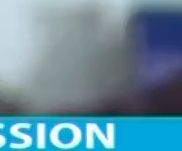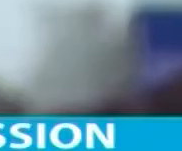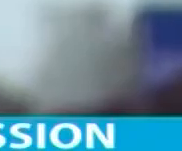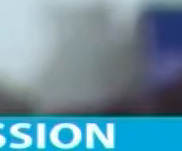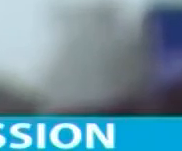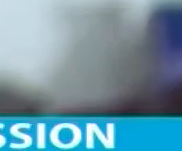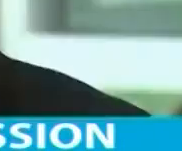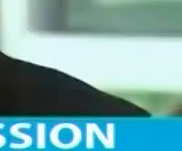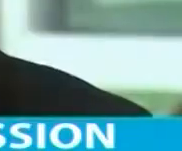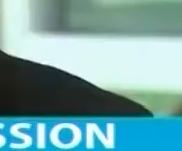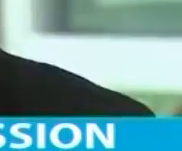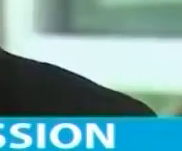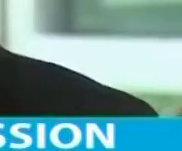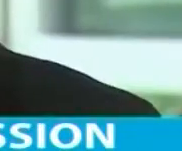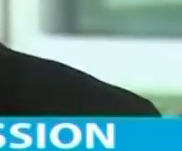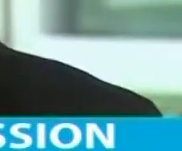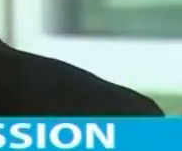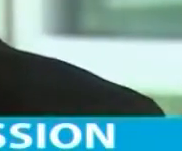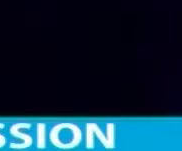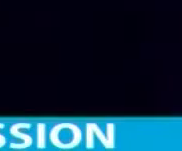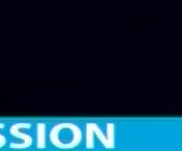real financial status.